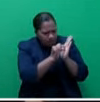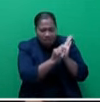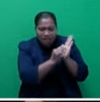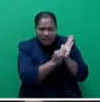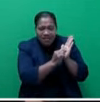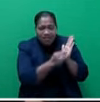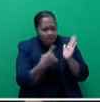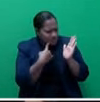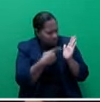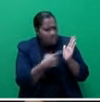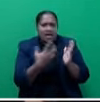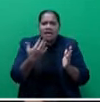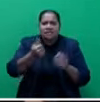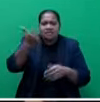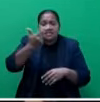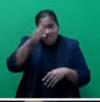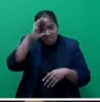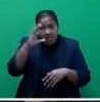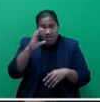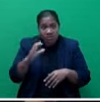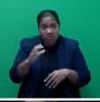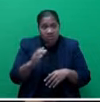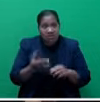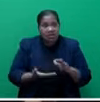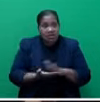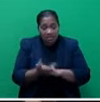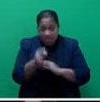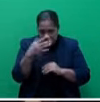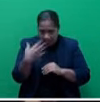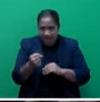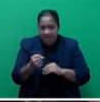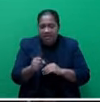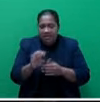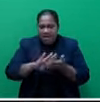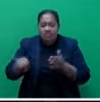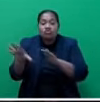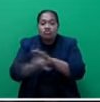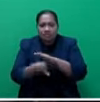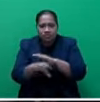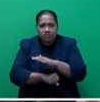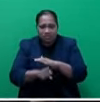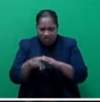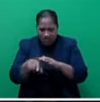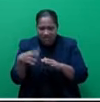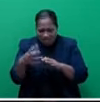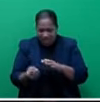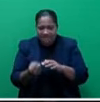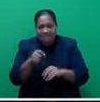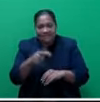it says there are 17 countries around the world which have specialized anti-corruption courts, which of course means, Mr.